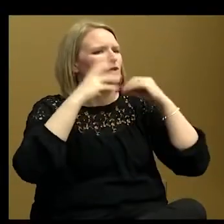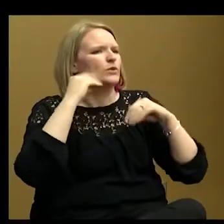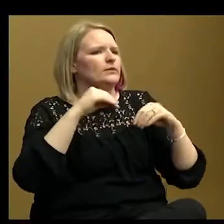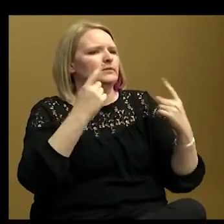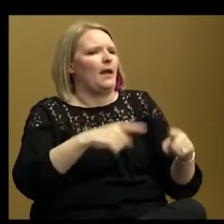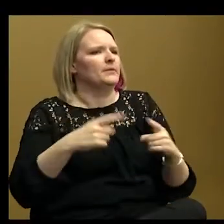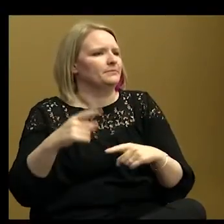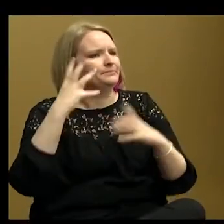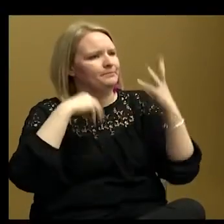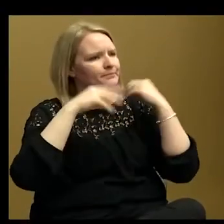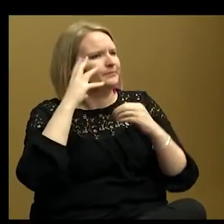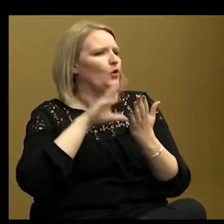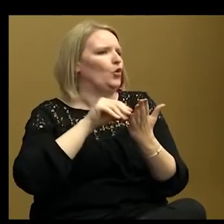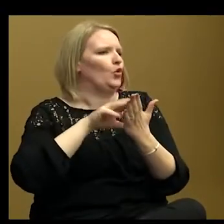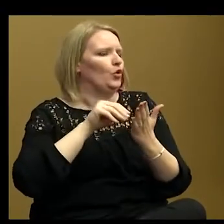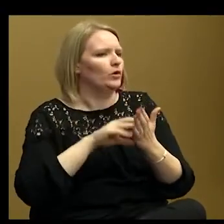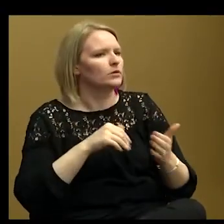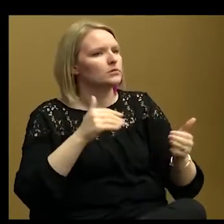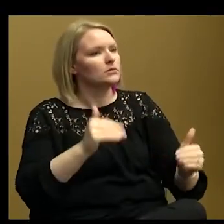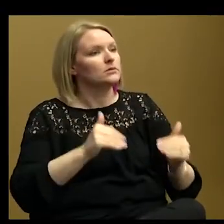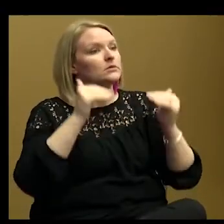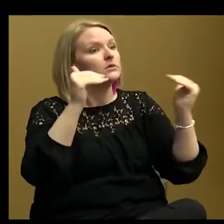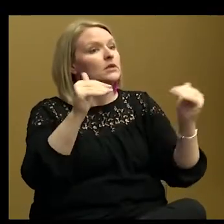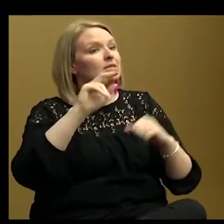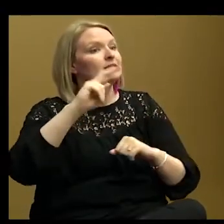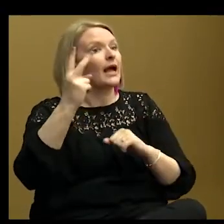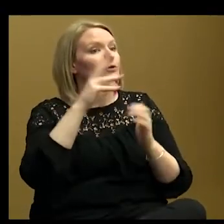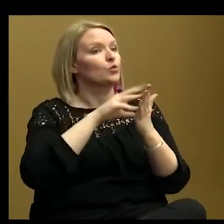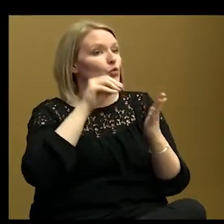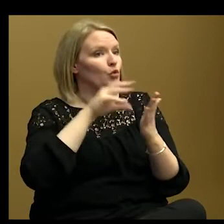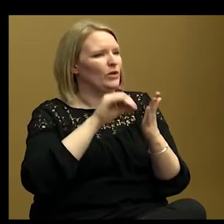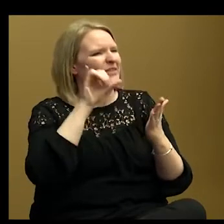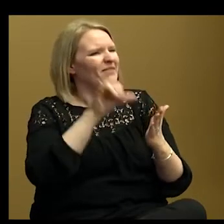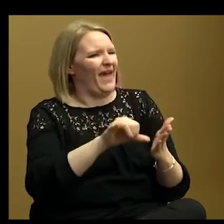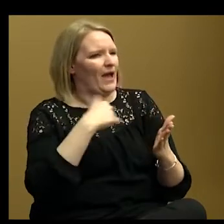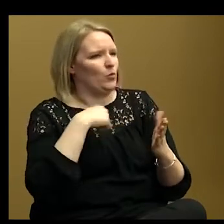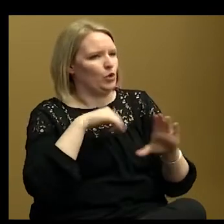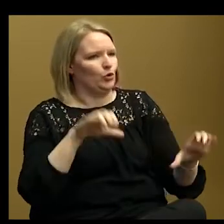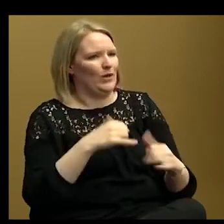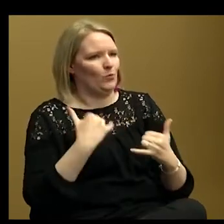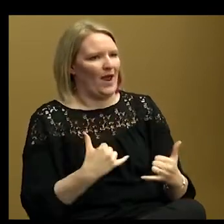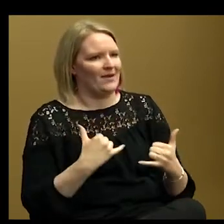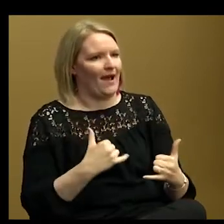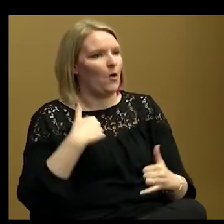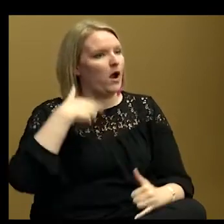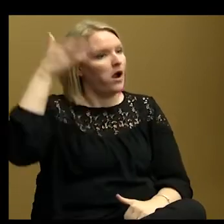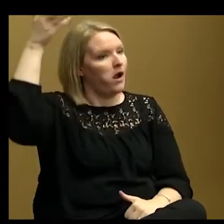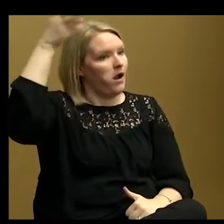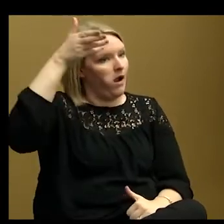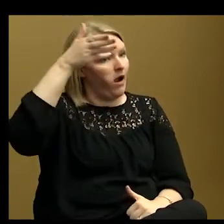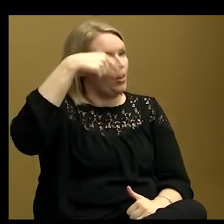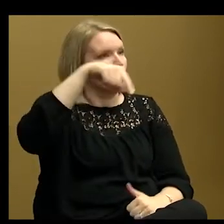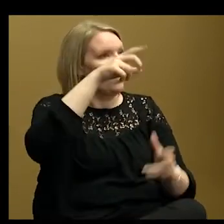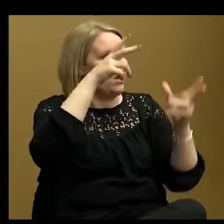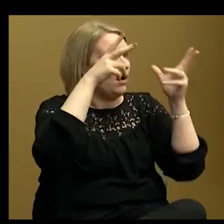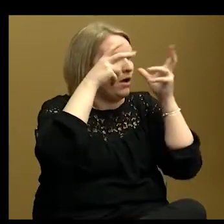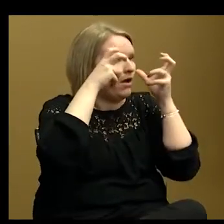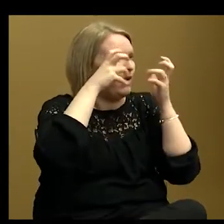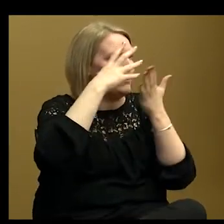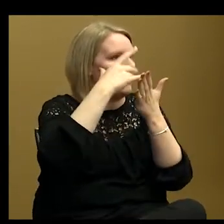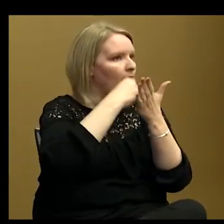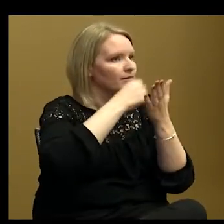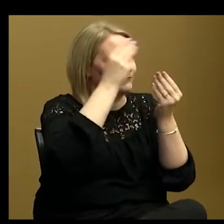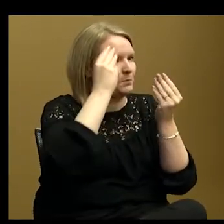the secondary learning, which is what we're doing right now. So I'm talking, you're listening, you're gathering